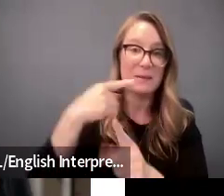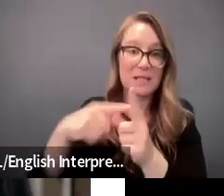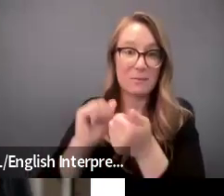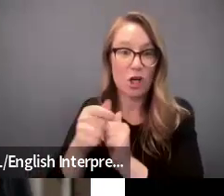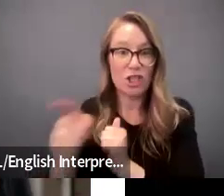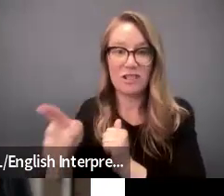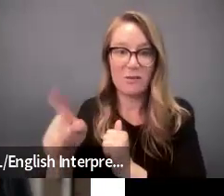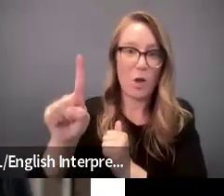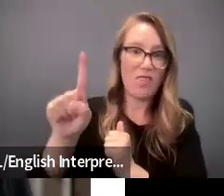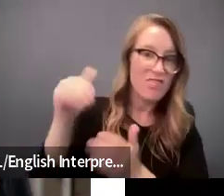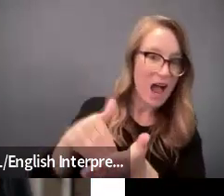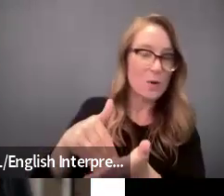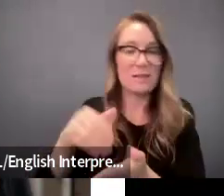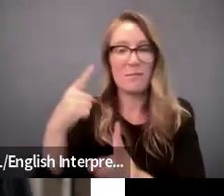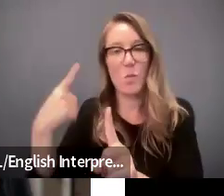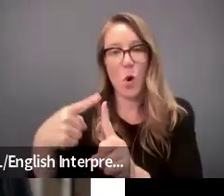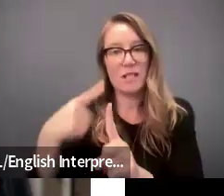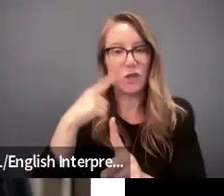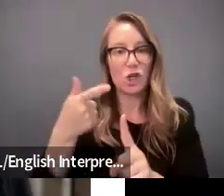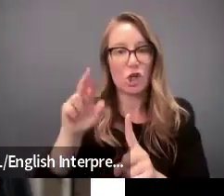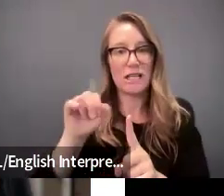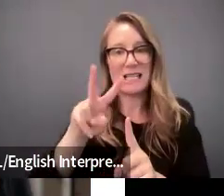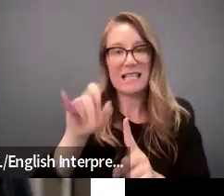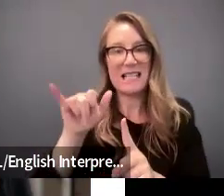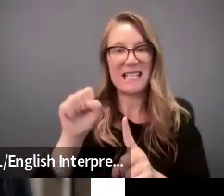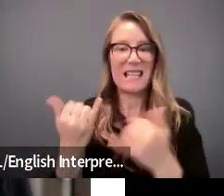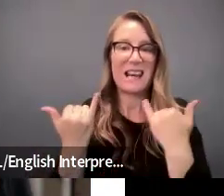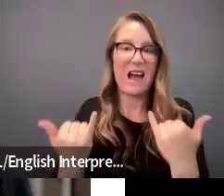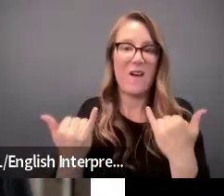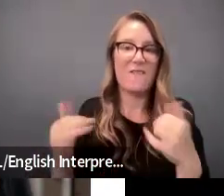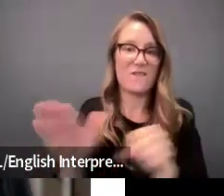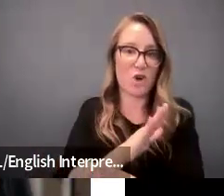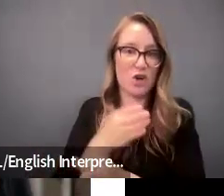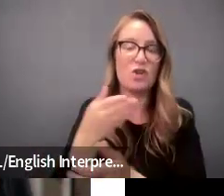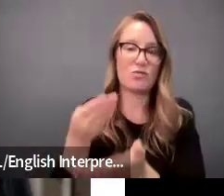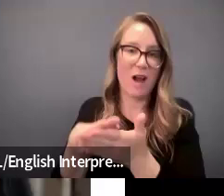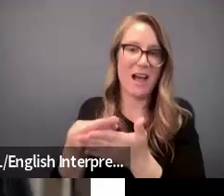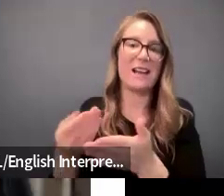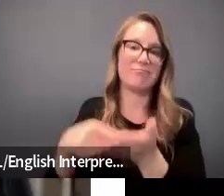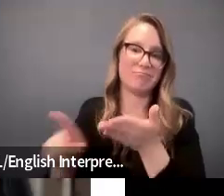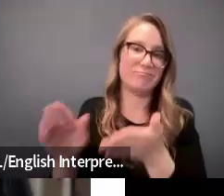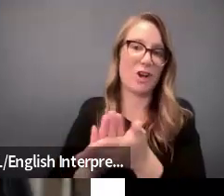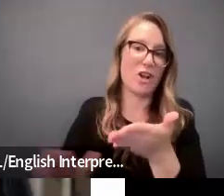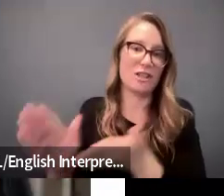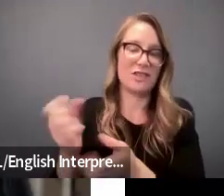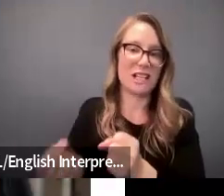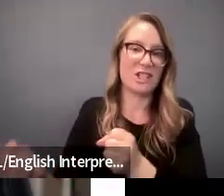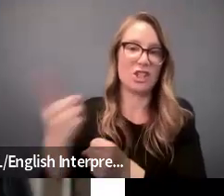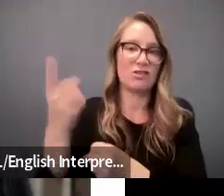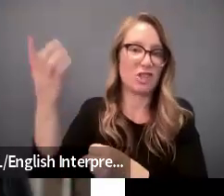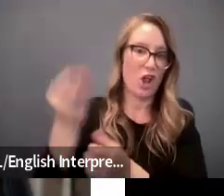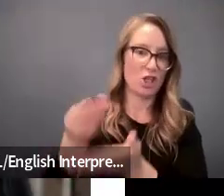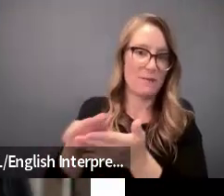making 1,000 points for the Grizzlies and now has a full ride next year. This is the product of all of this work and all of